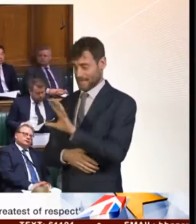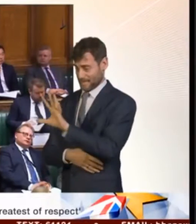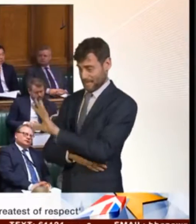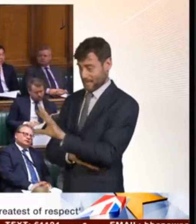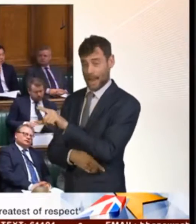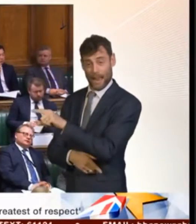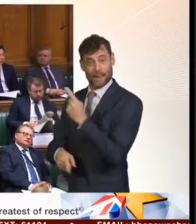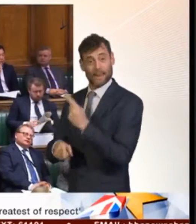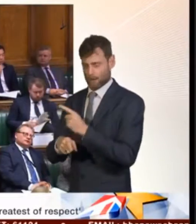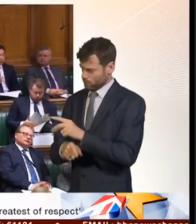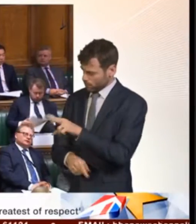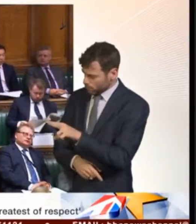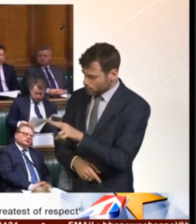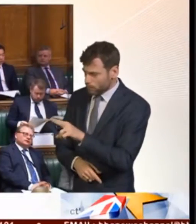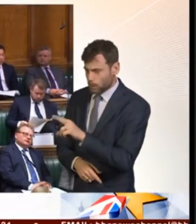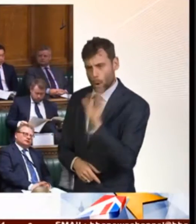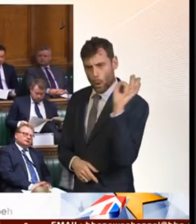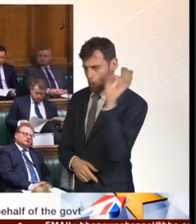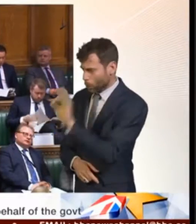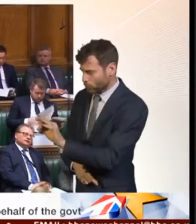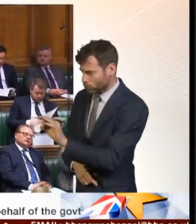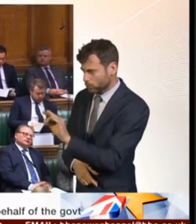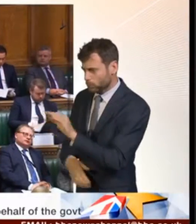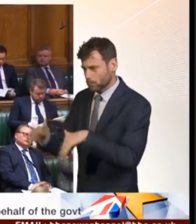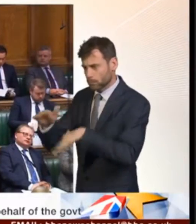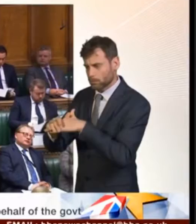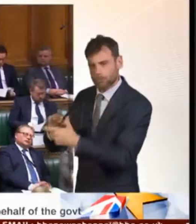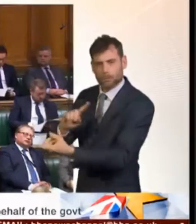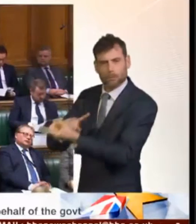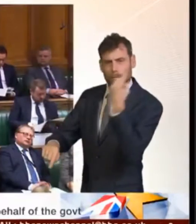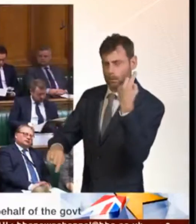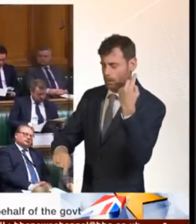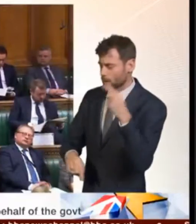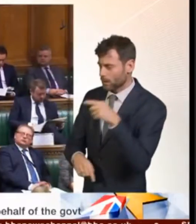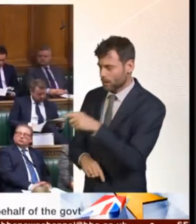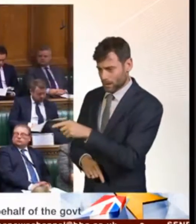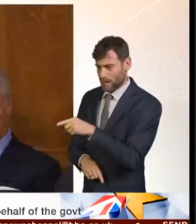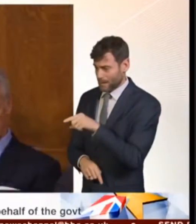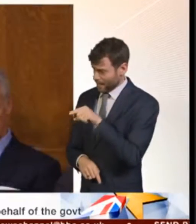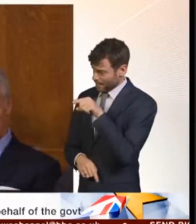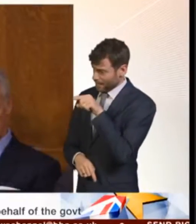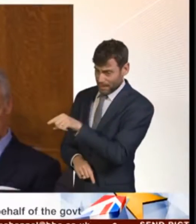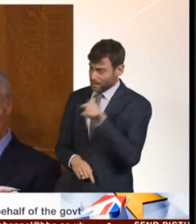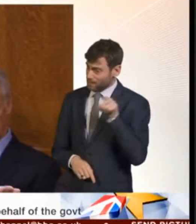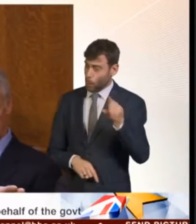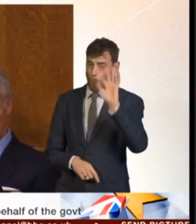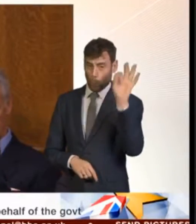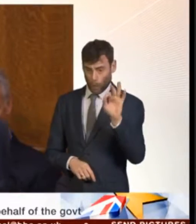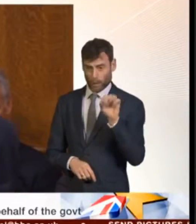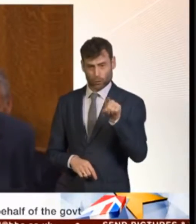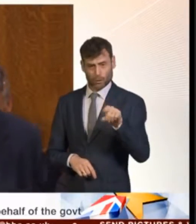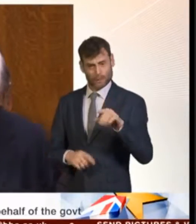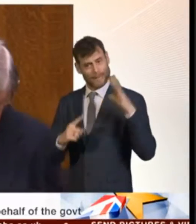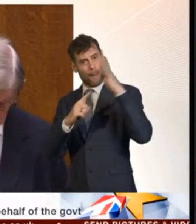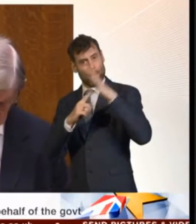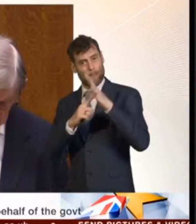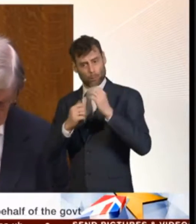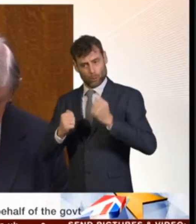he addressed that question as a matter of fundamental constitutional importance.